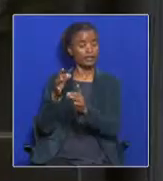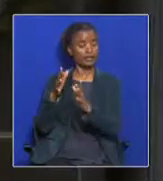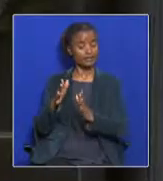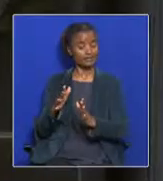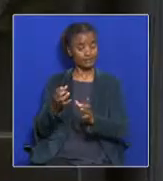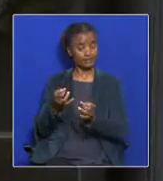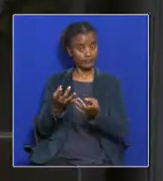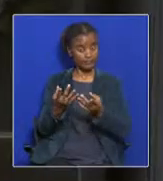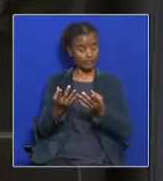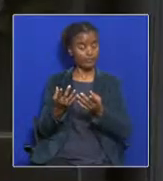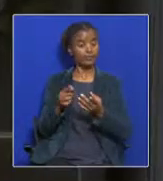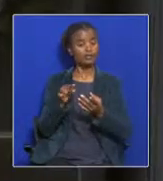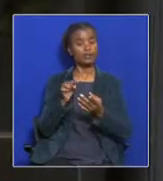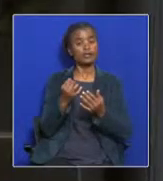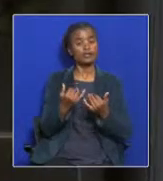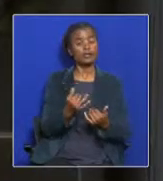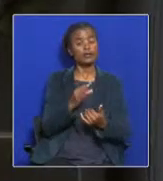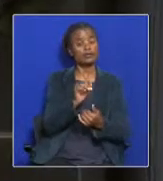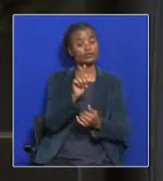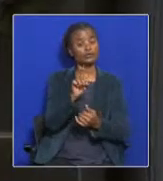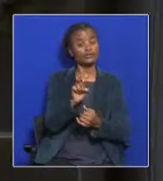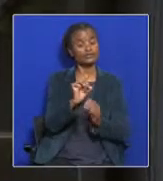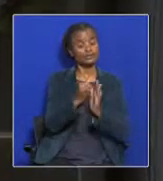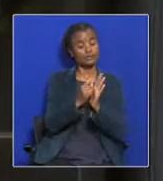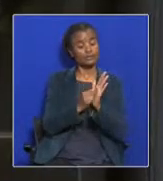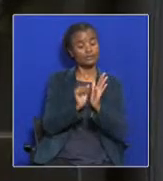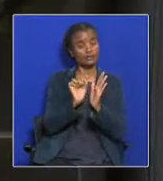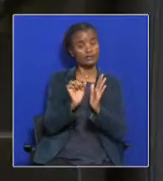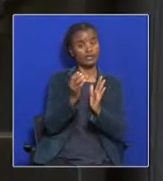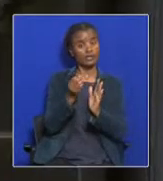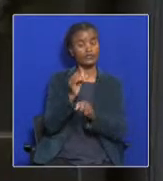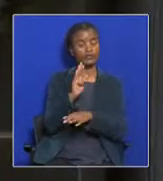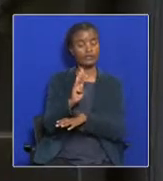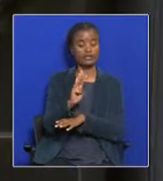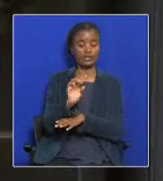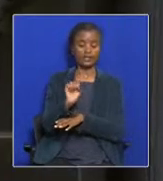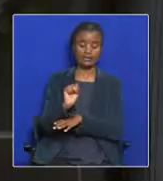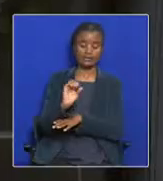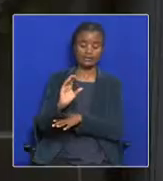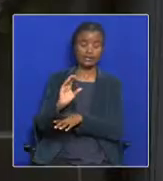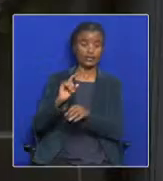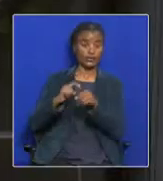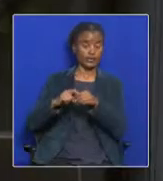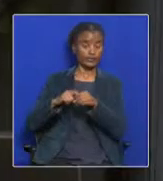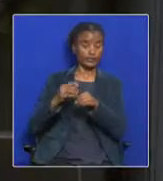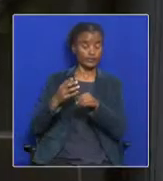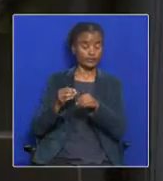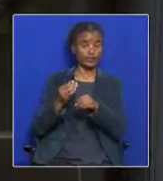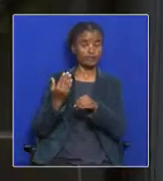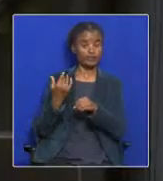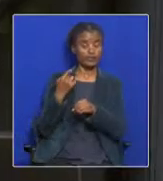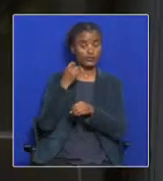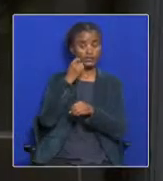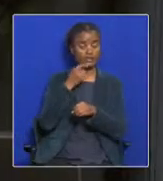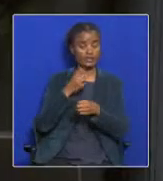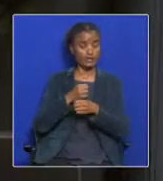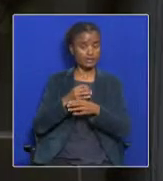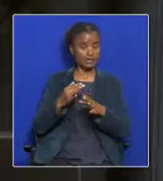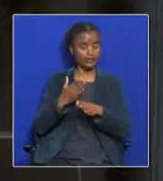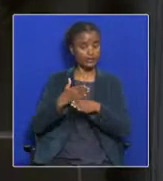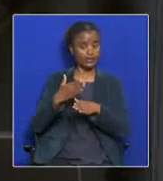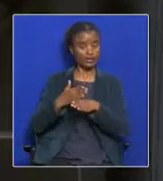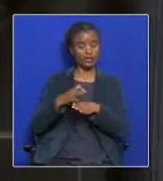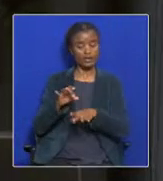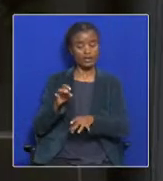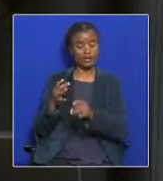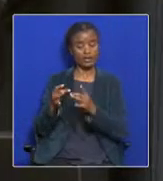your statement, you have a BSc qualification, and I think you said you started off as an analyst, if I'm not mistaken. But ballistics, not Ballistics, yes,